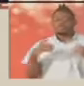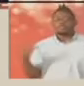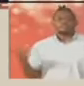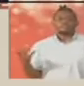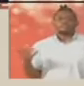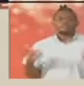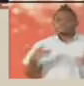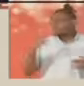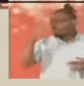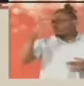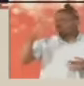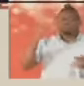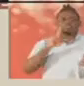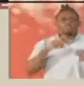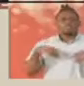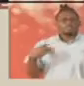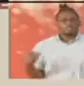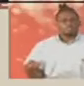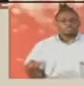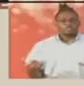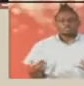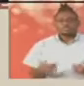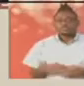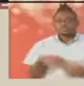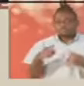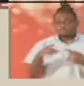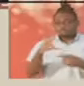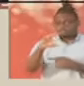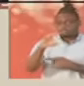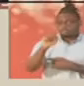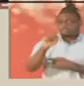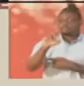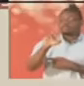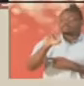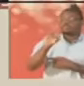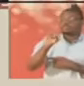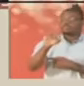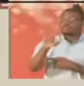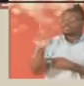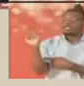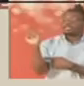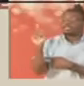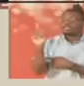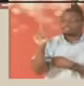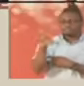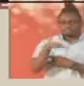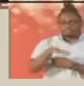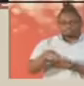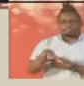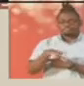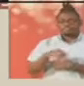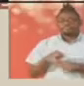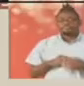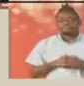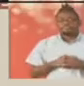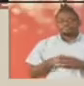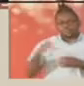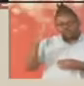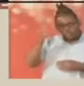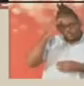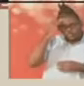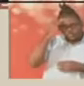So Caroni, in terms of location, is located south of the St. George County, and St. George, as you know, is St. George